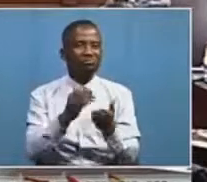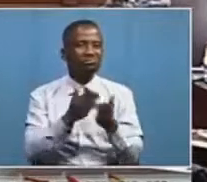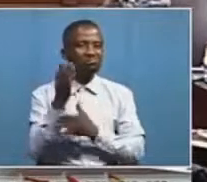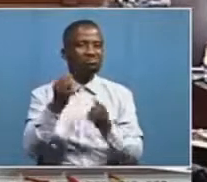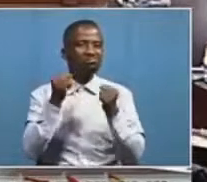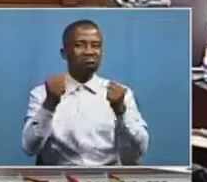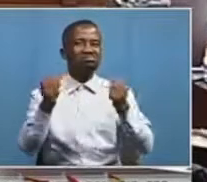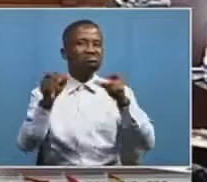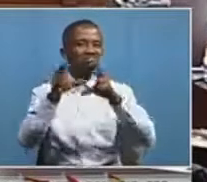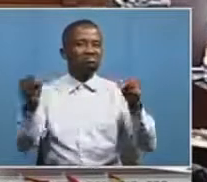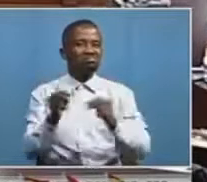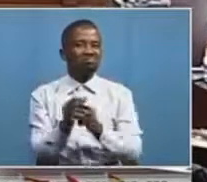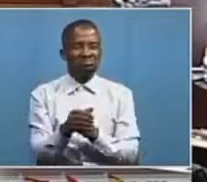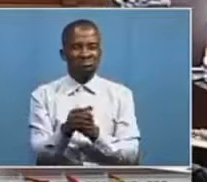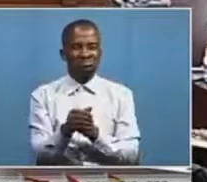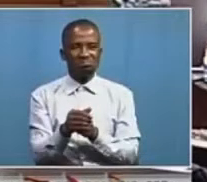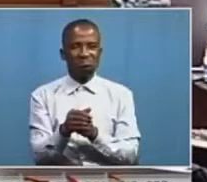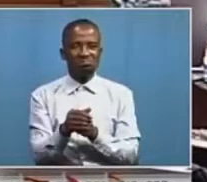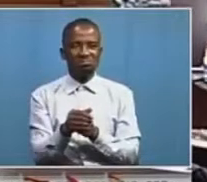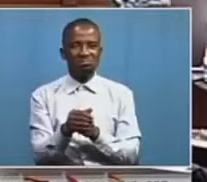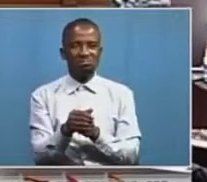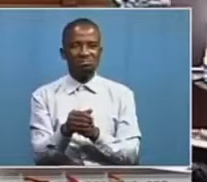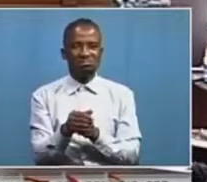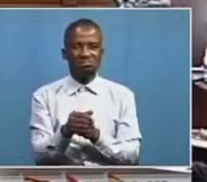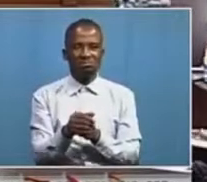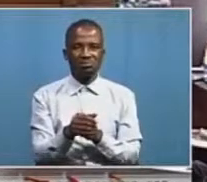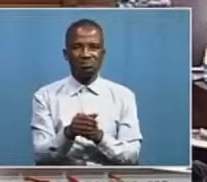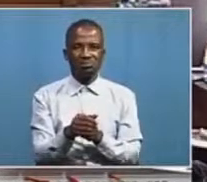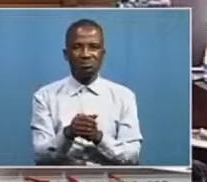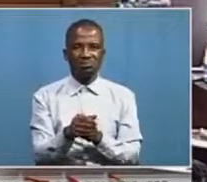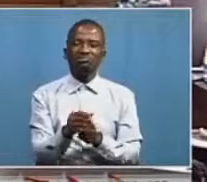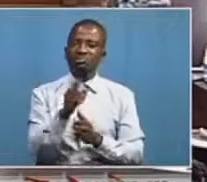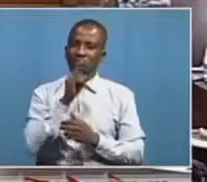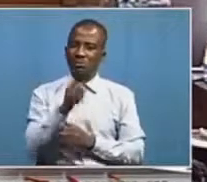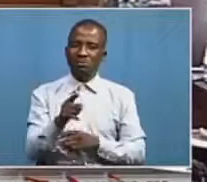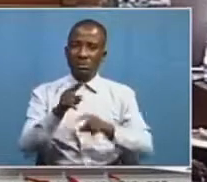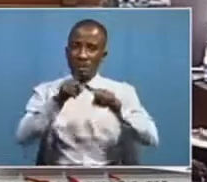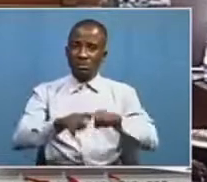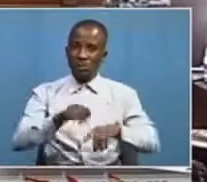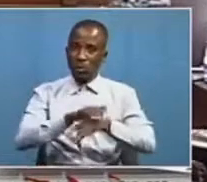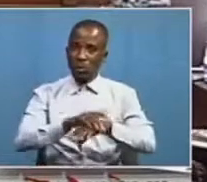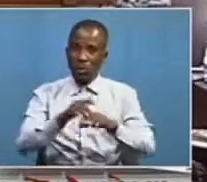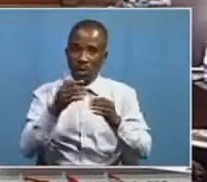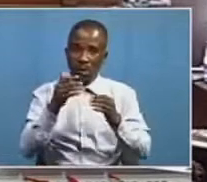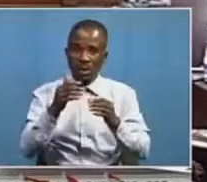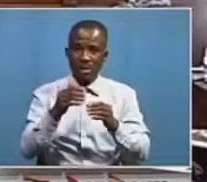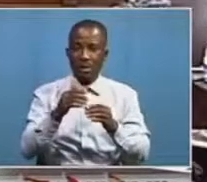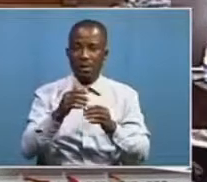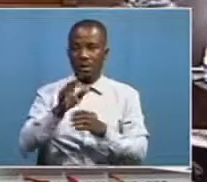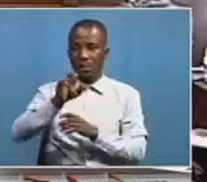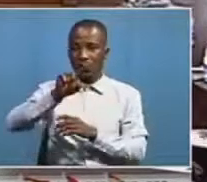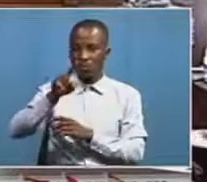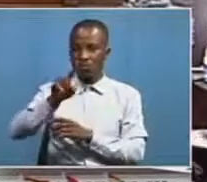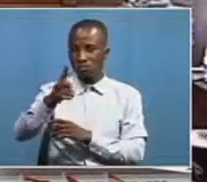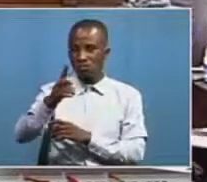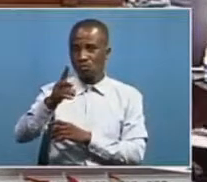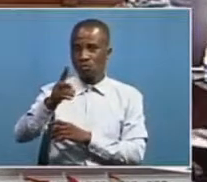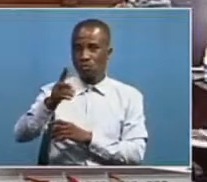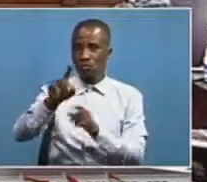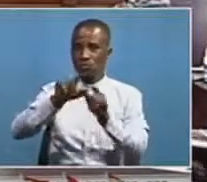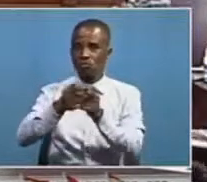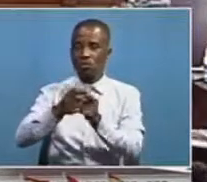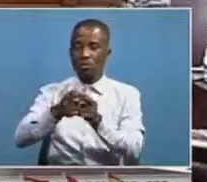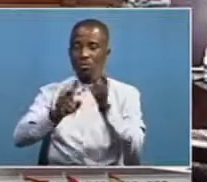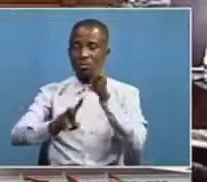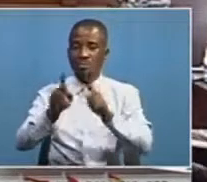consideration whatsoever in the settlement of the issues. In fact, regarding the testimonies of PW2 and PW3, if their